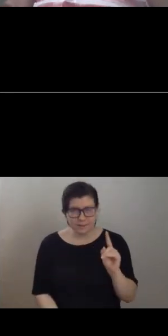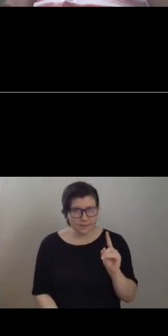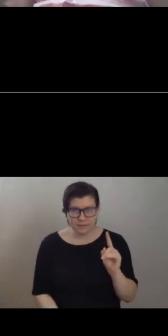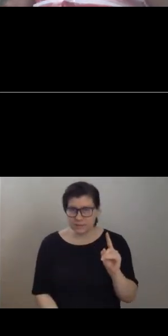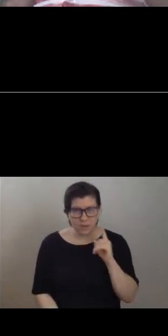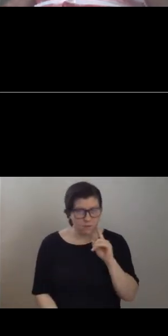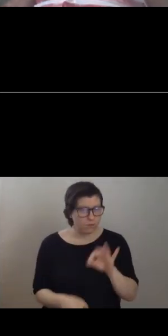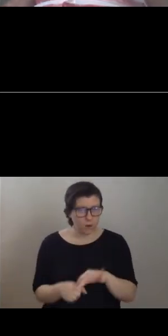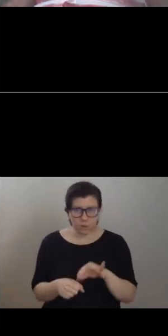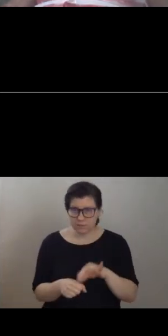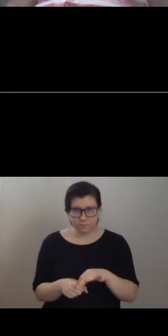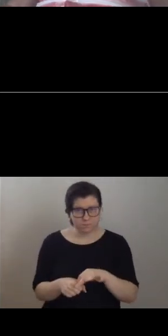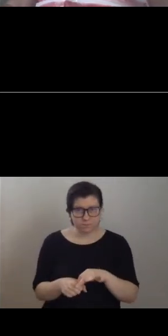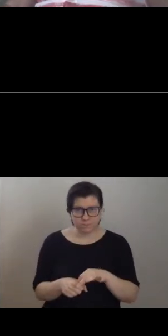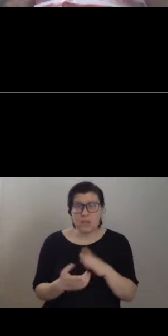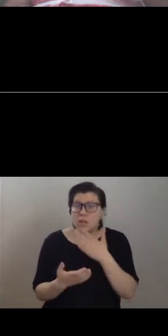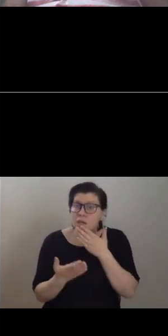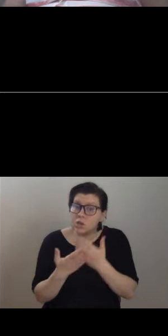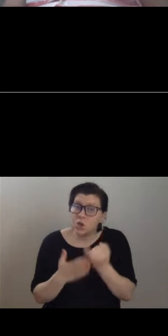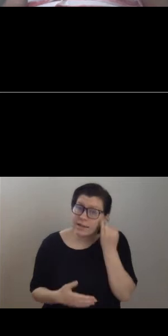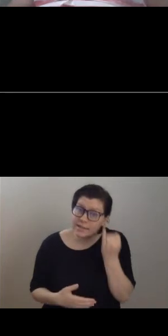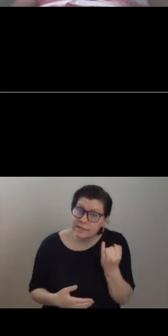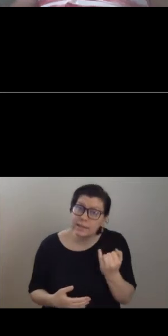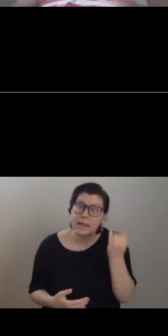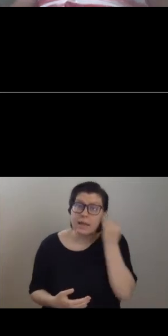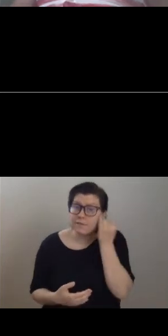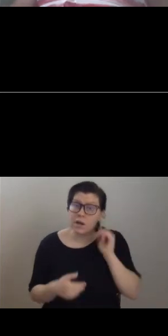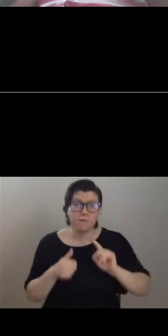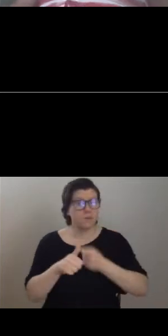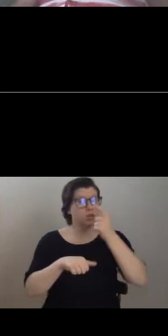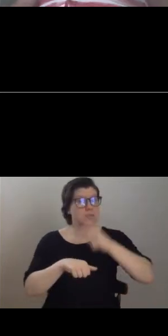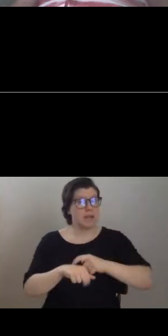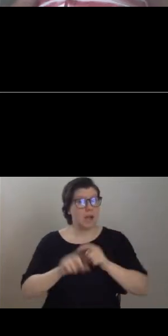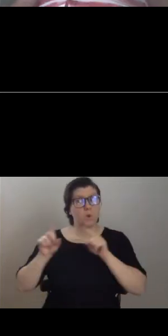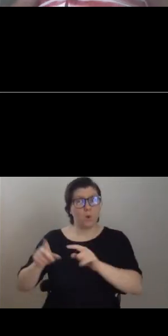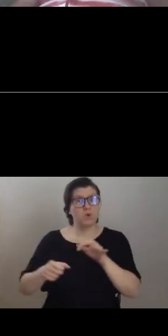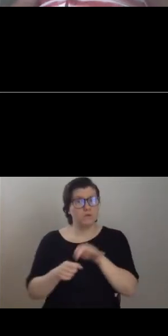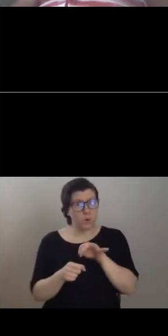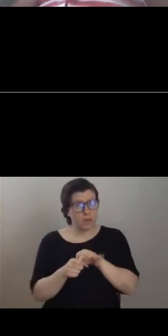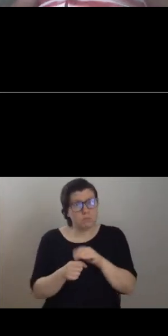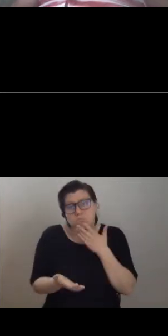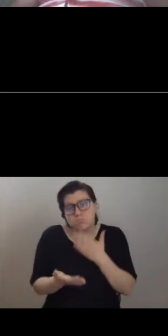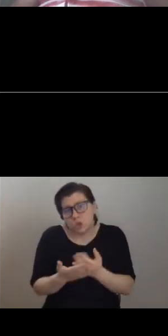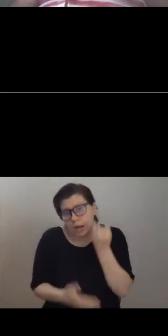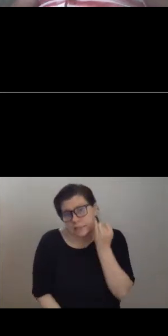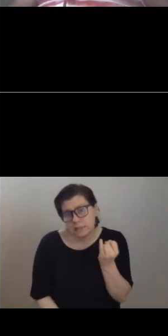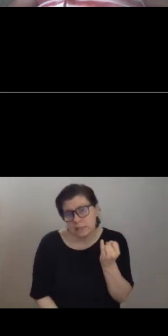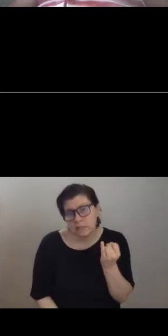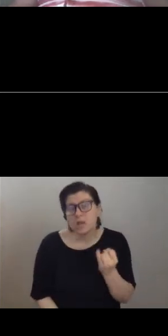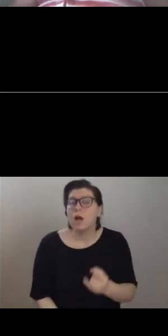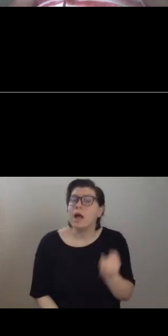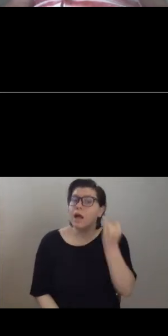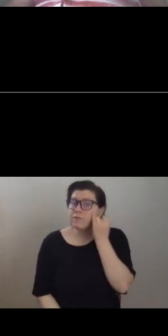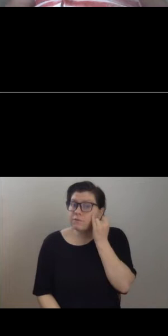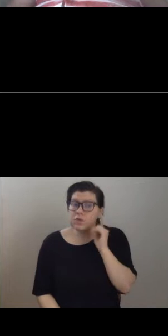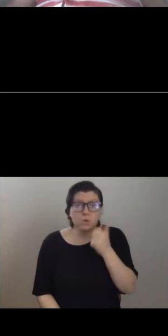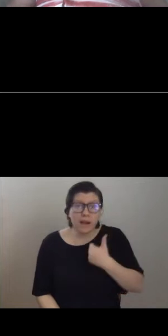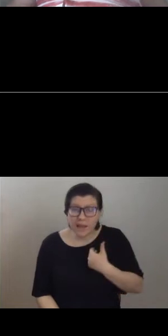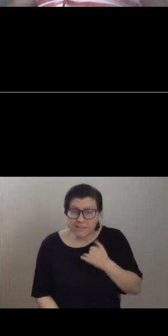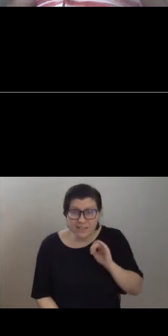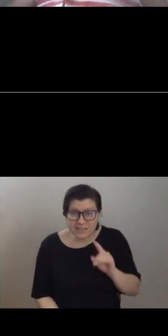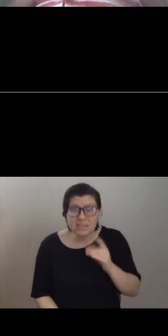vote. It's a good idea if you're a first-time voter, though, if you do not have an ID, because you may be asked for it